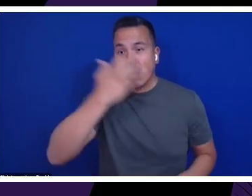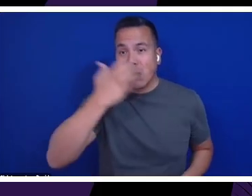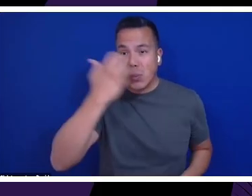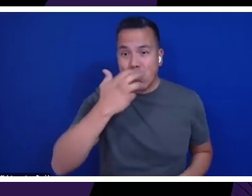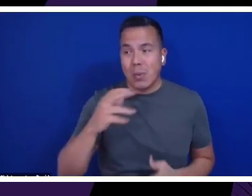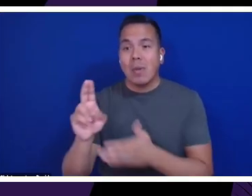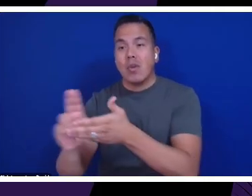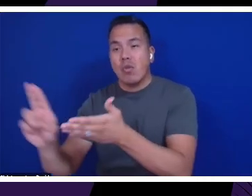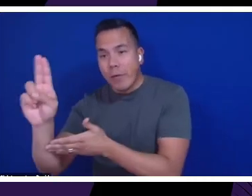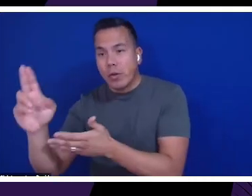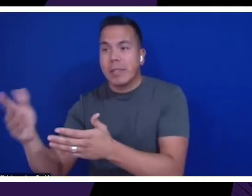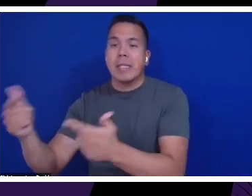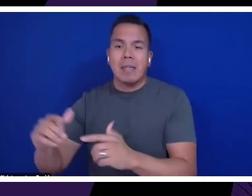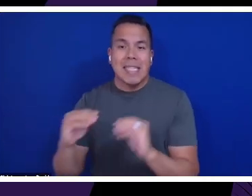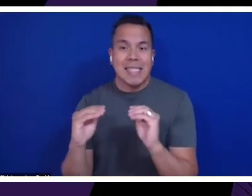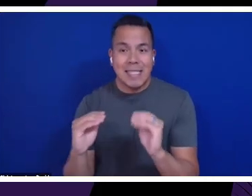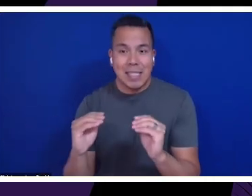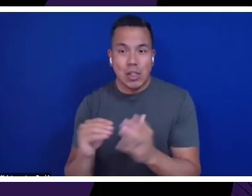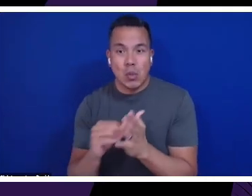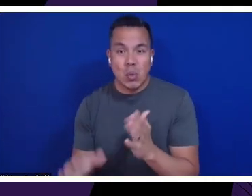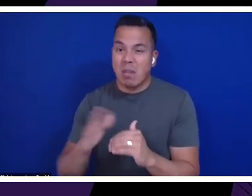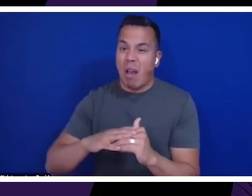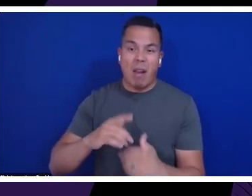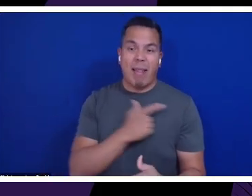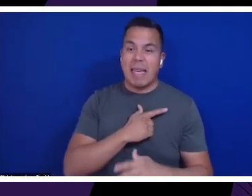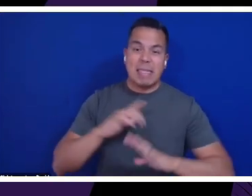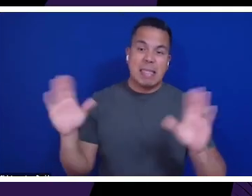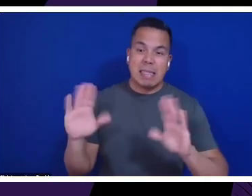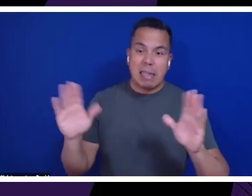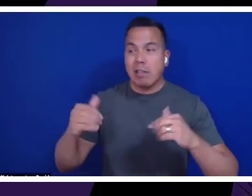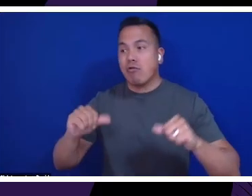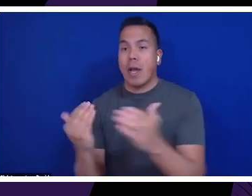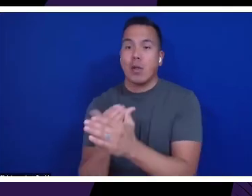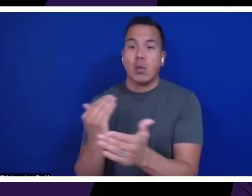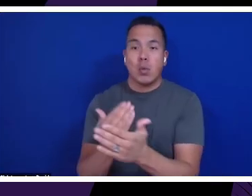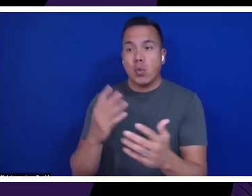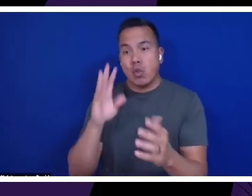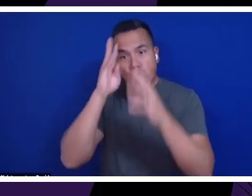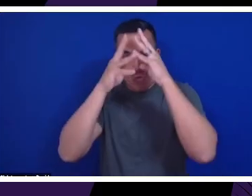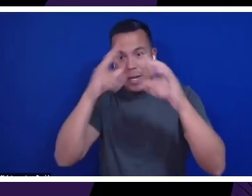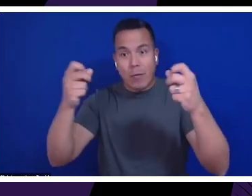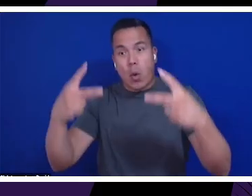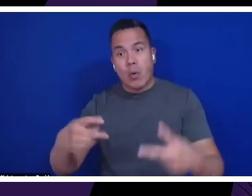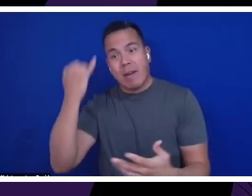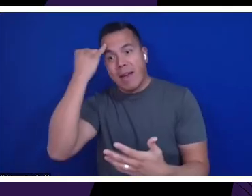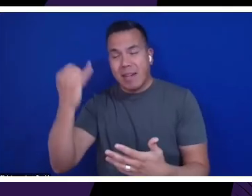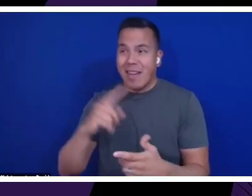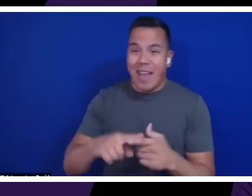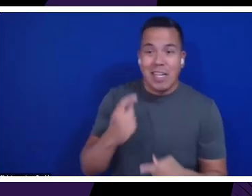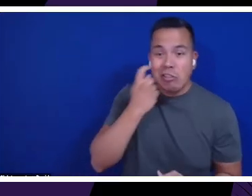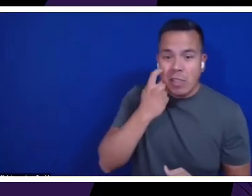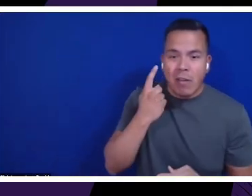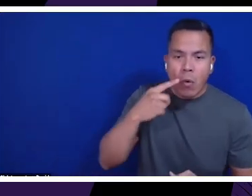university, teaching students, on a lazy Sunday, trying out a new creative coding idea, and lately also for my pen plotting